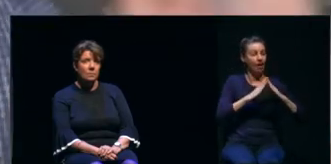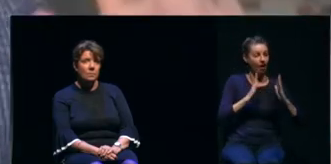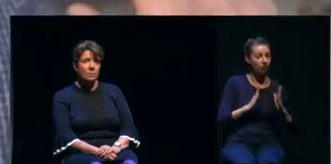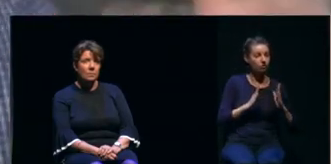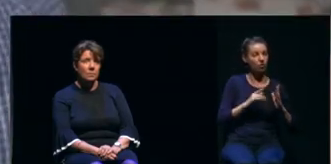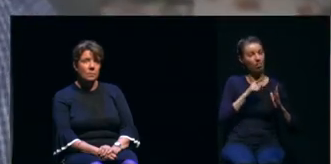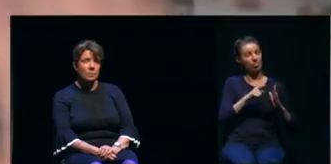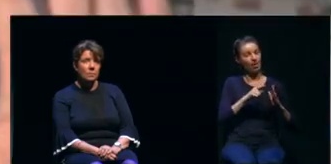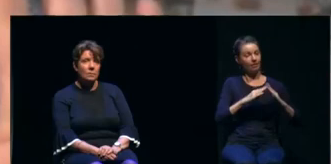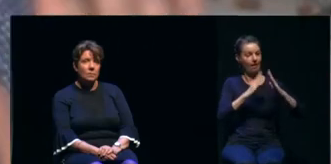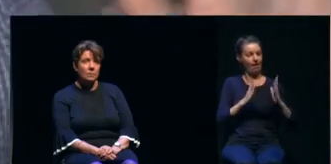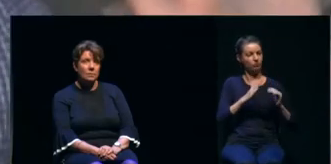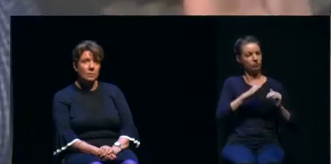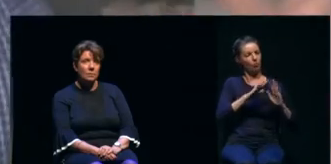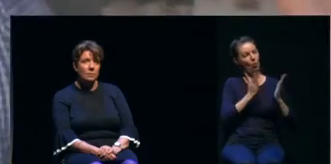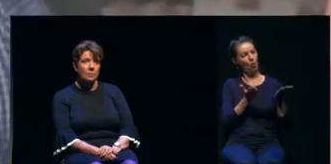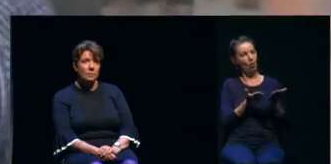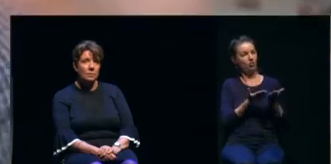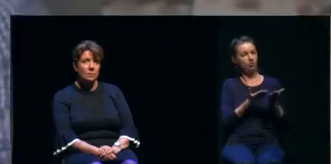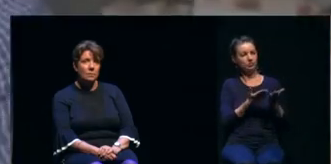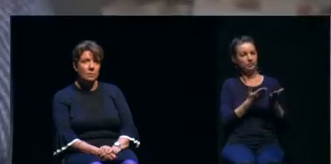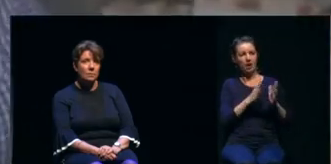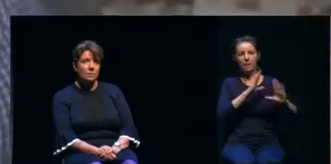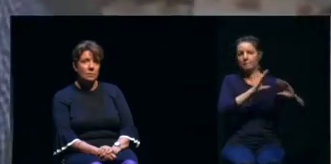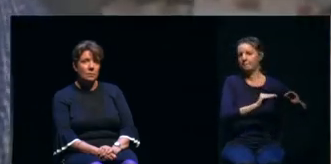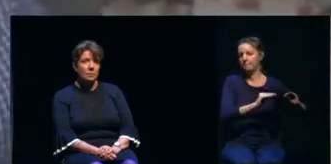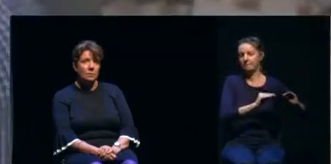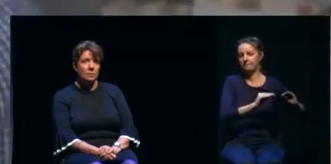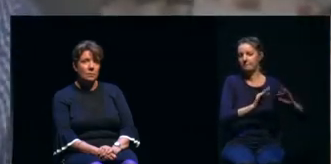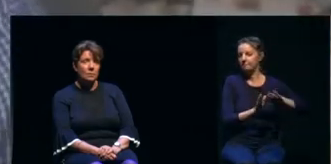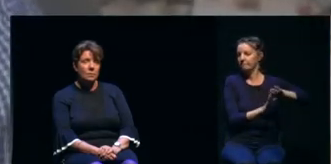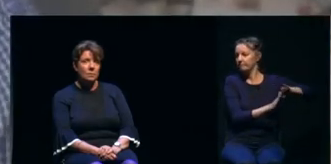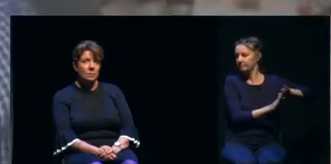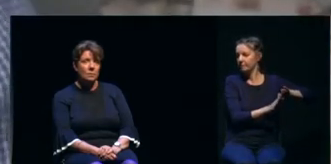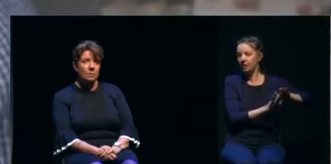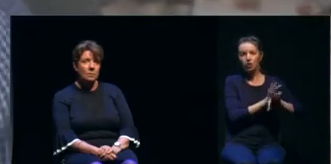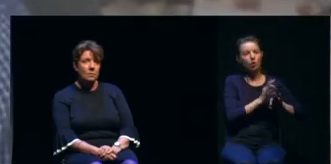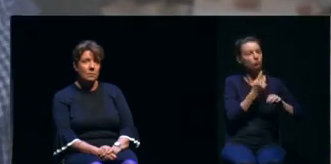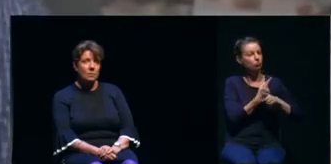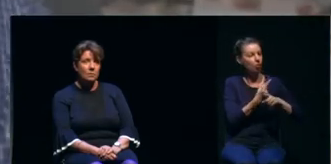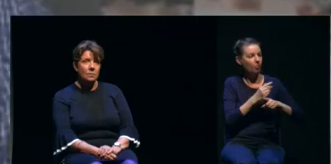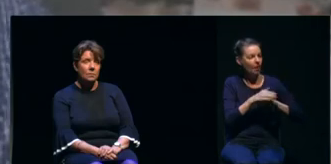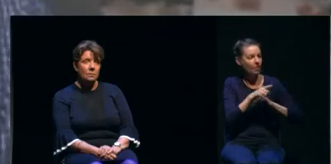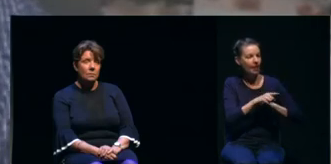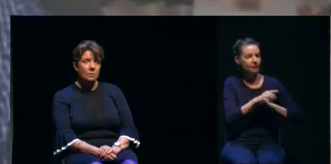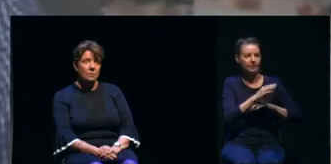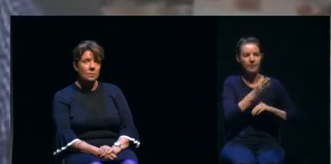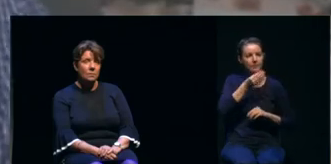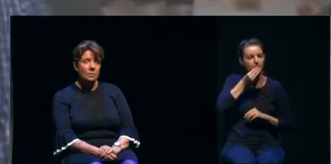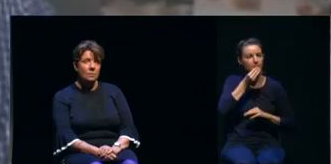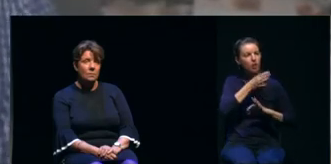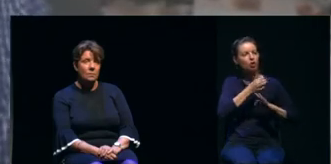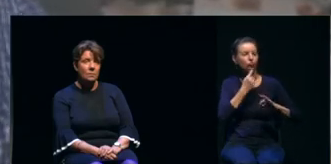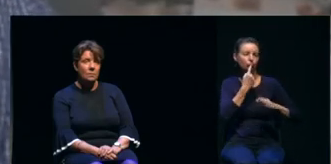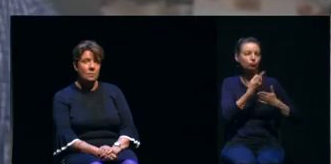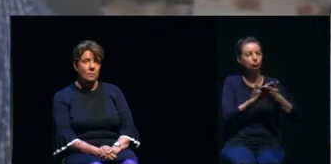world is presumed to be boring and not to be discussed, and you close your door and you just crack on with it and that's it. And there are no stories to tell and nothing